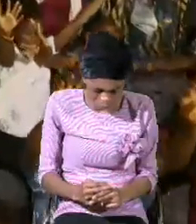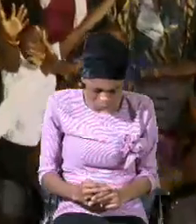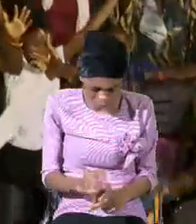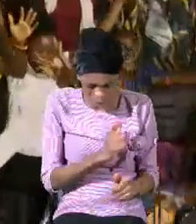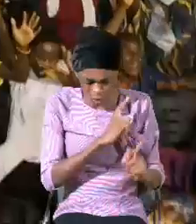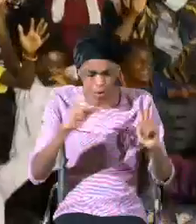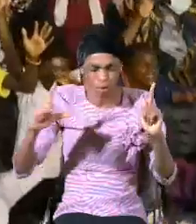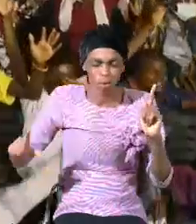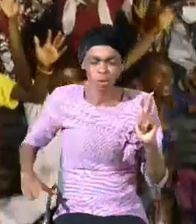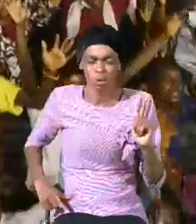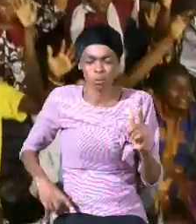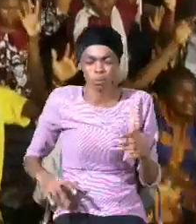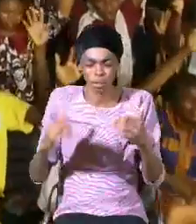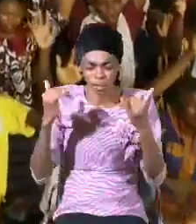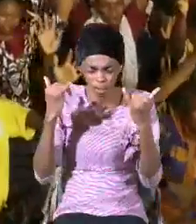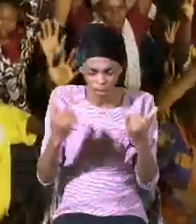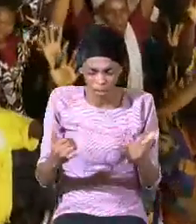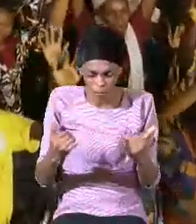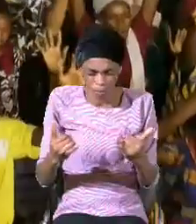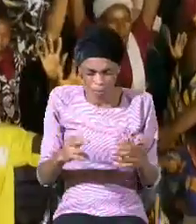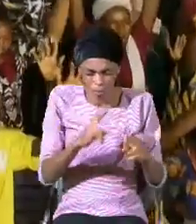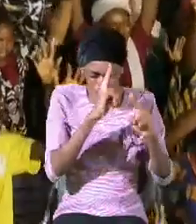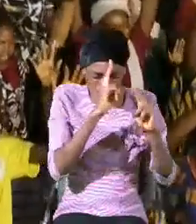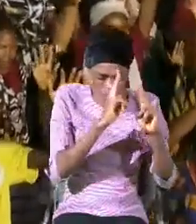Lord, now honor.